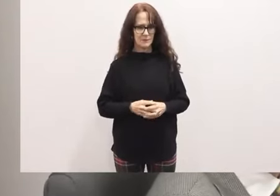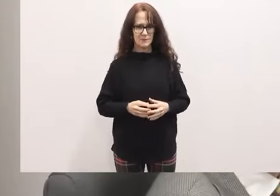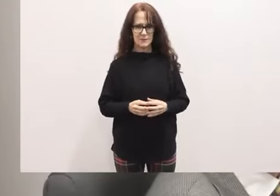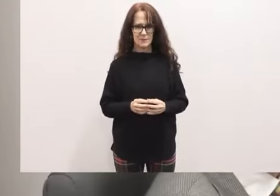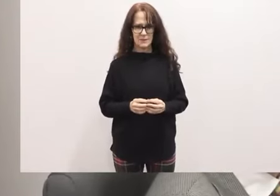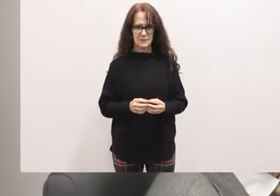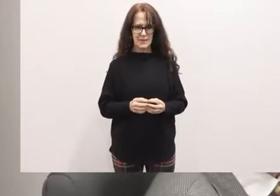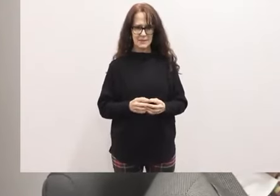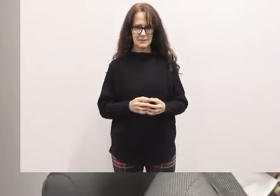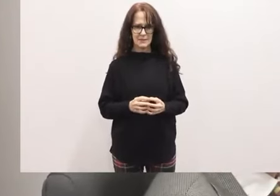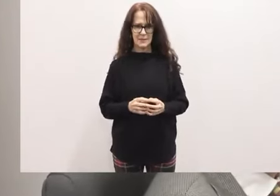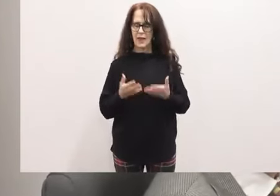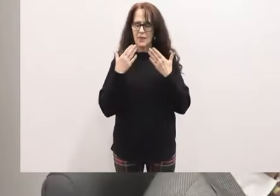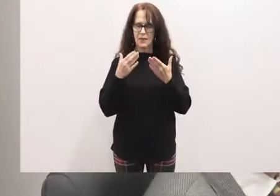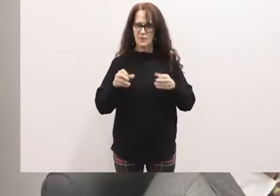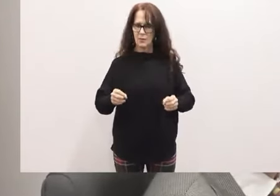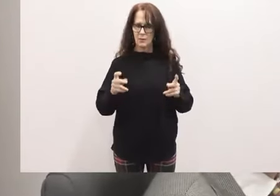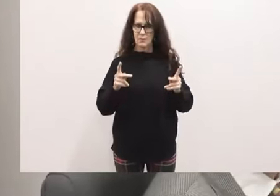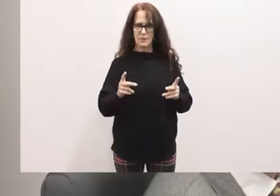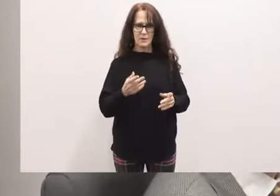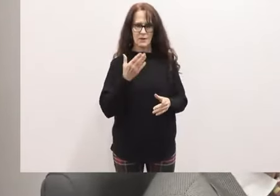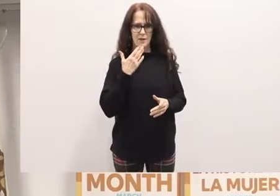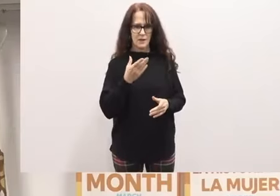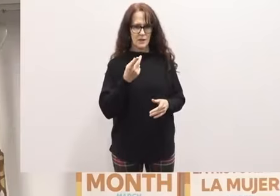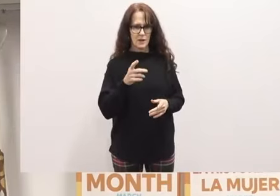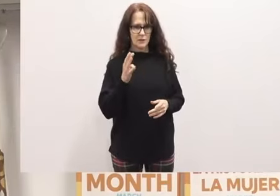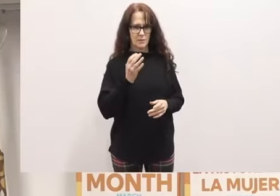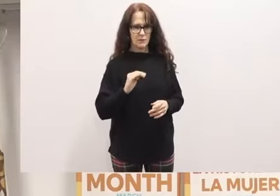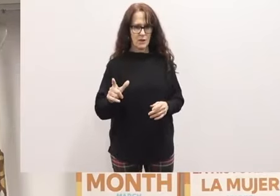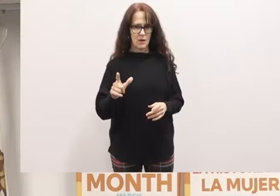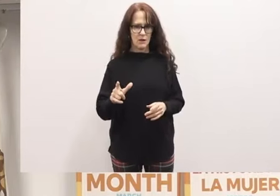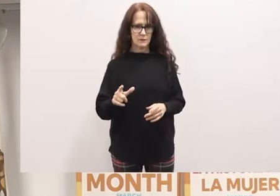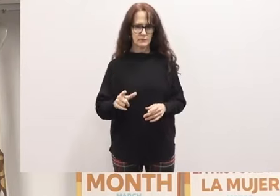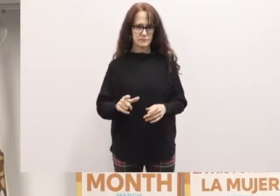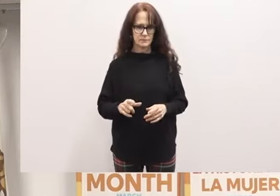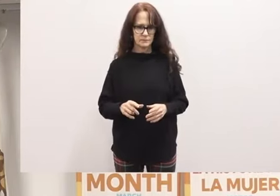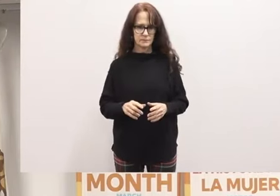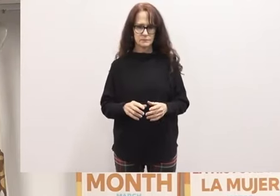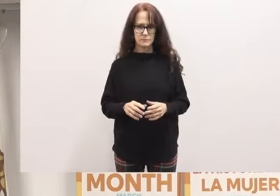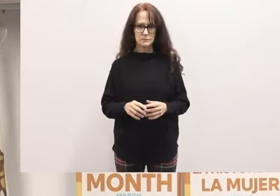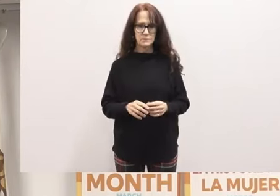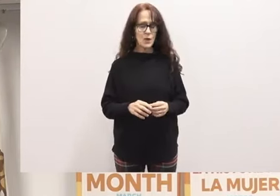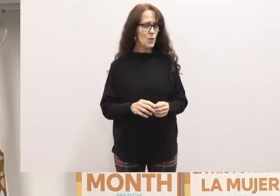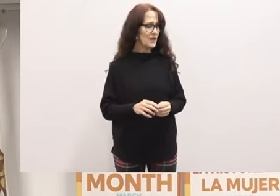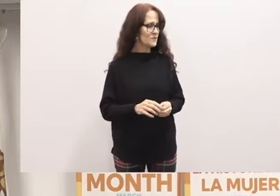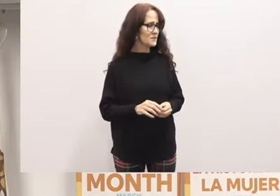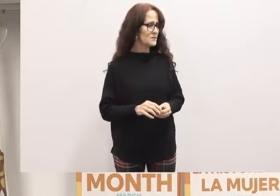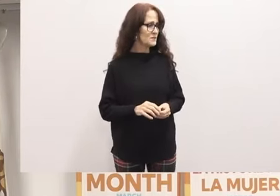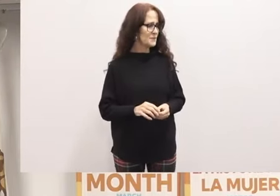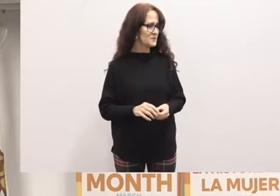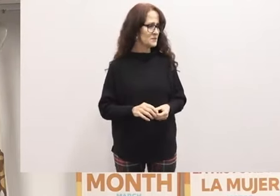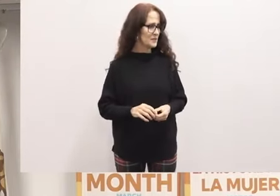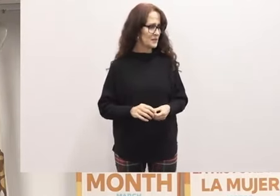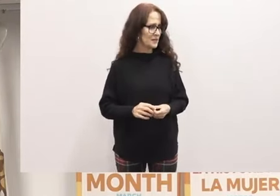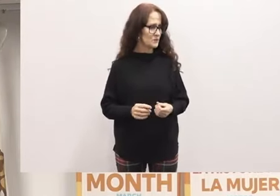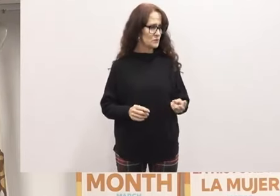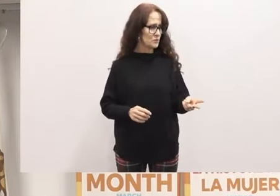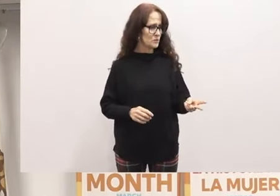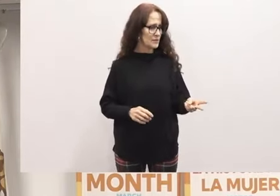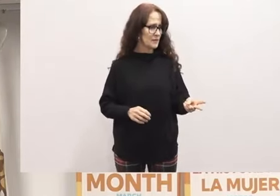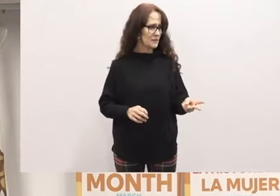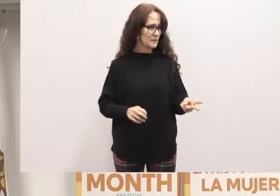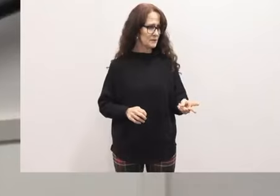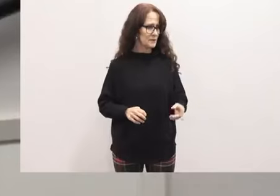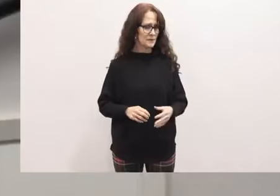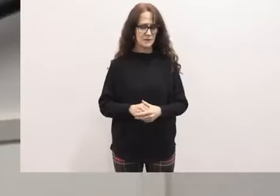Thank you so much for the opportunity. Thank you, Dr. Mugdigal. I'm also thinking, just as these are all learning experiences for us as a board, thank you for